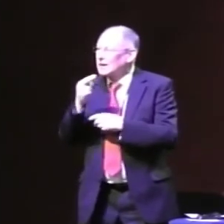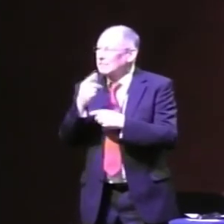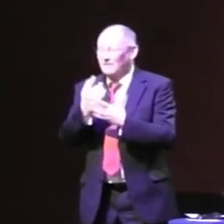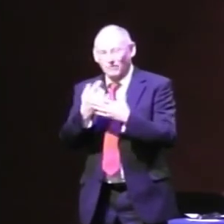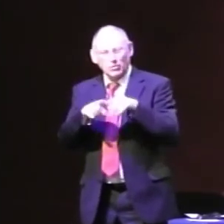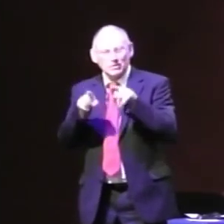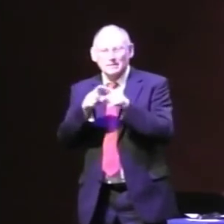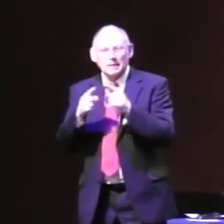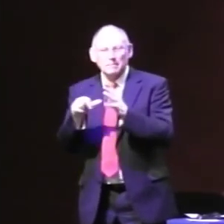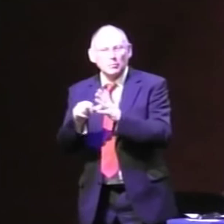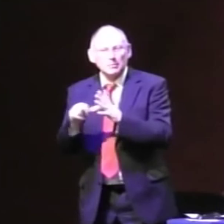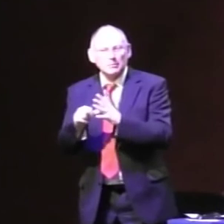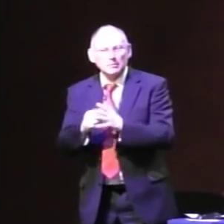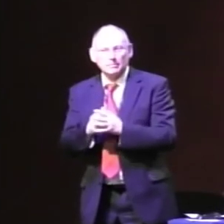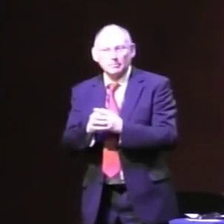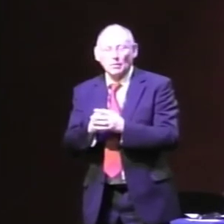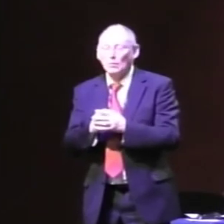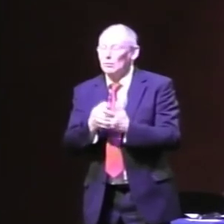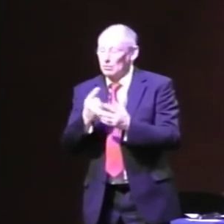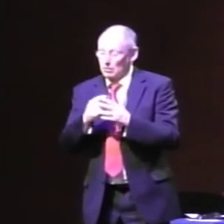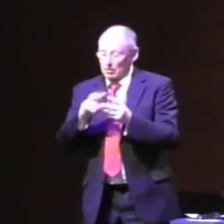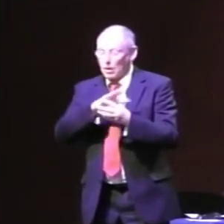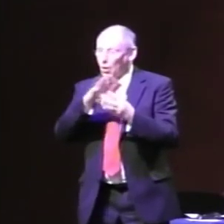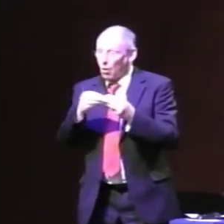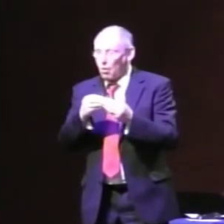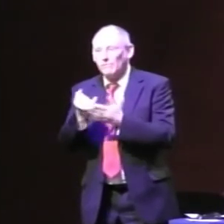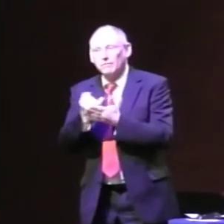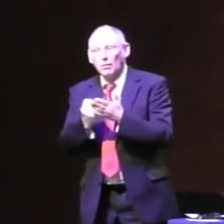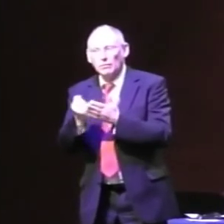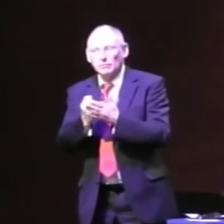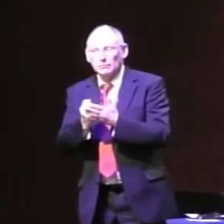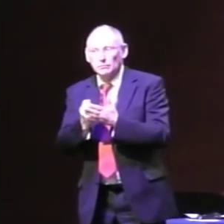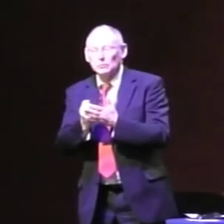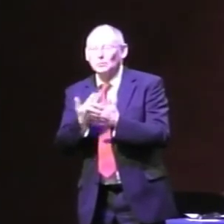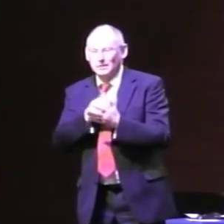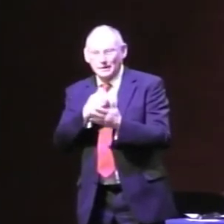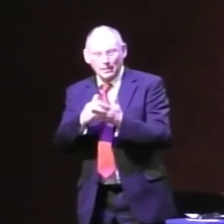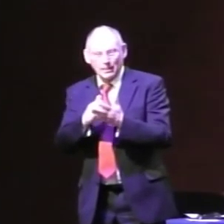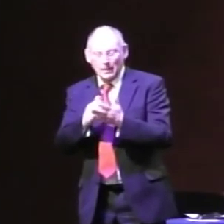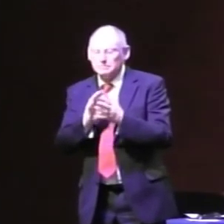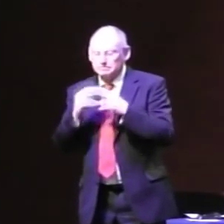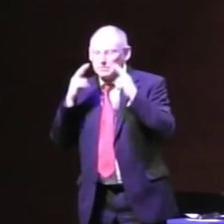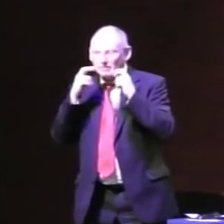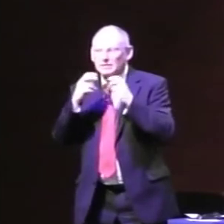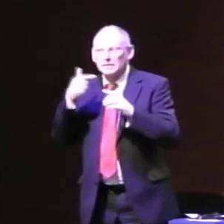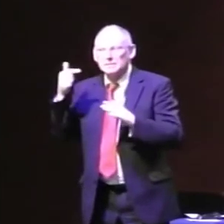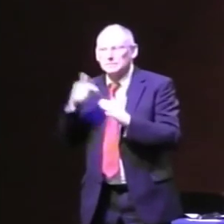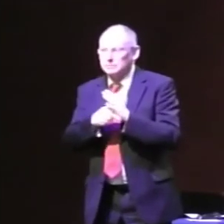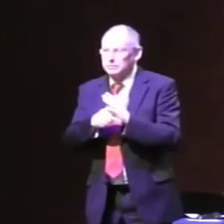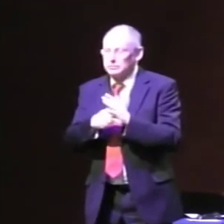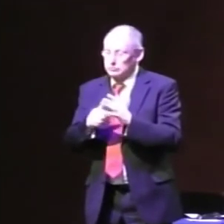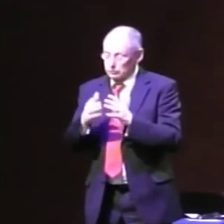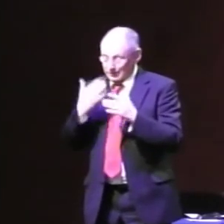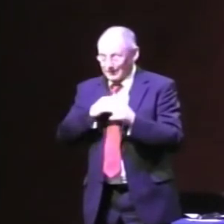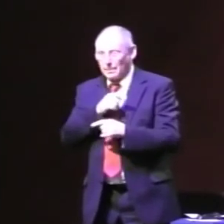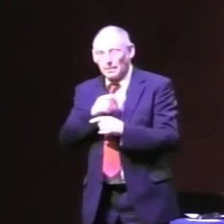all the same problem. They are all flawed, and we need them all investigated. We need them